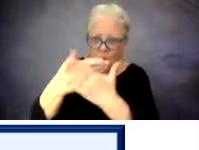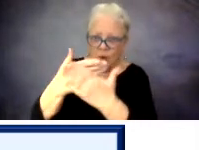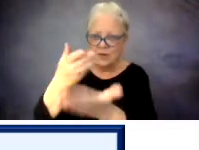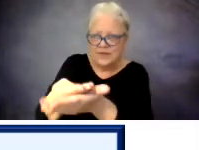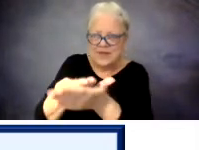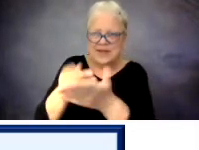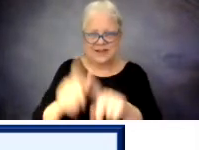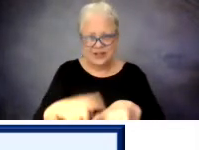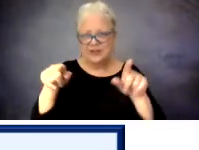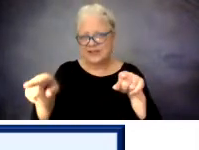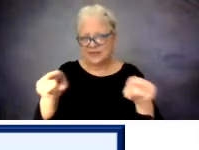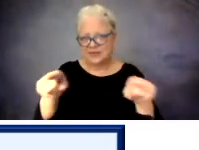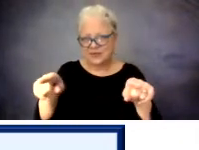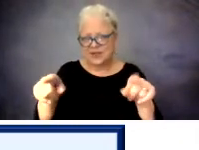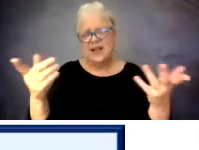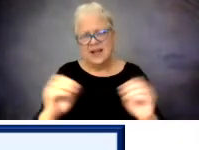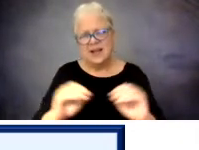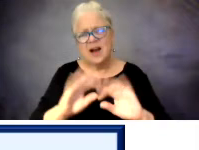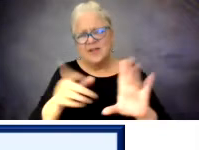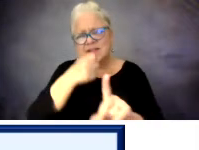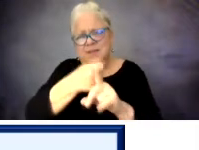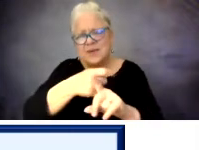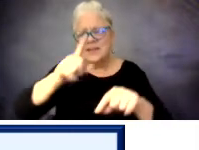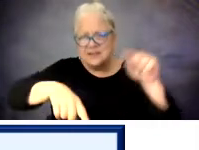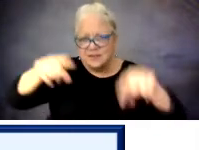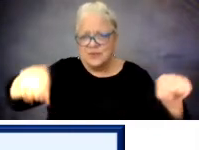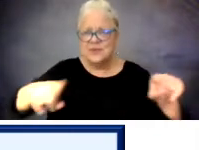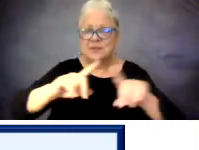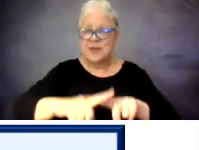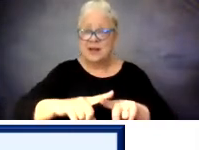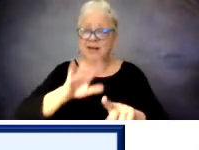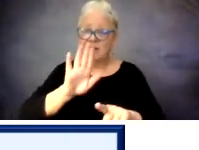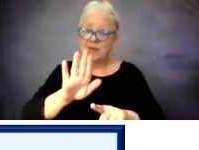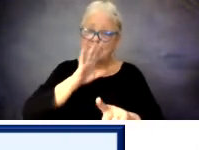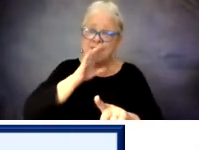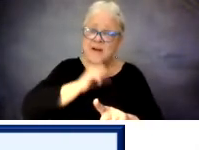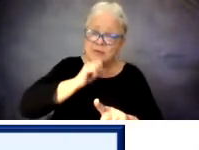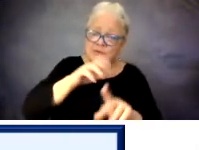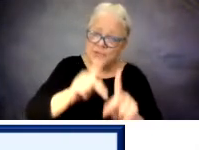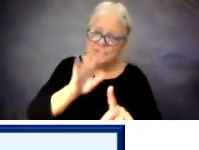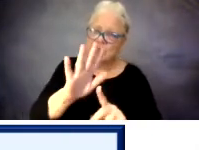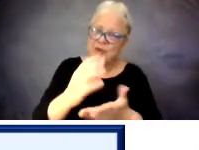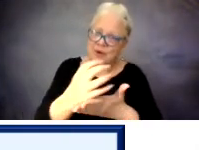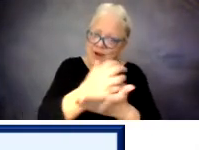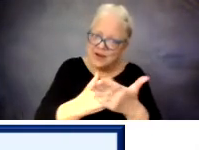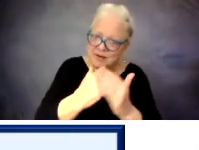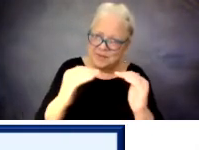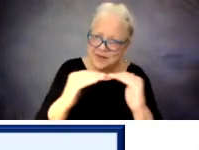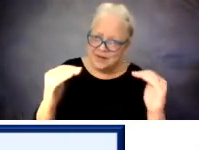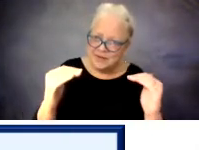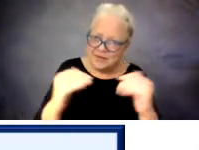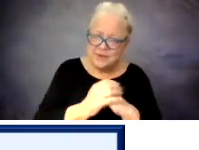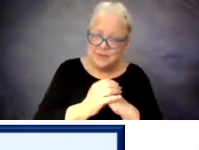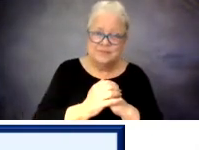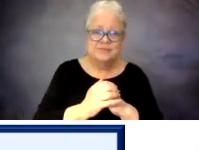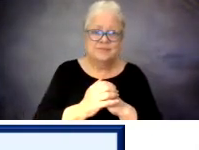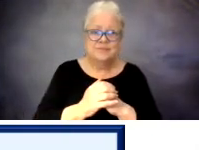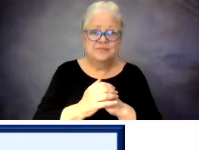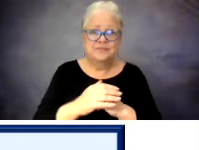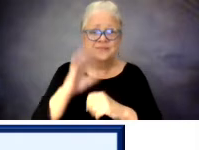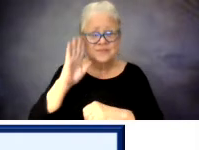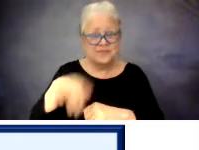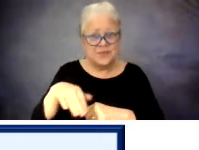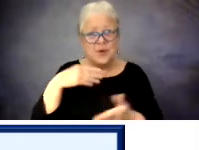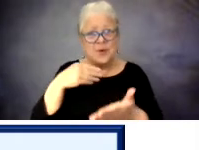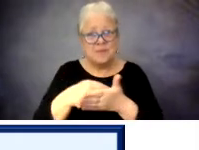a vast difference in impact on the elder at that time. Money goes quickly, and being able to get